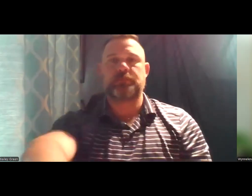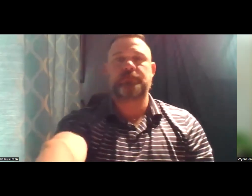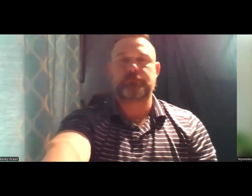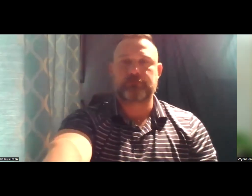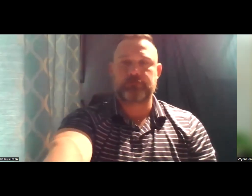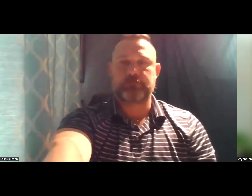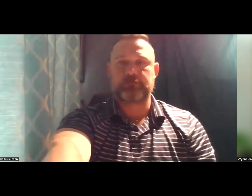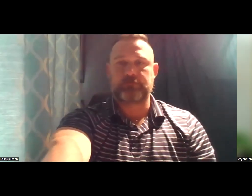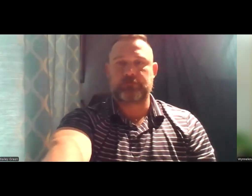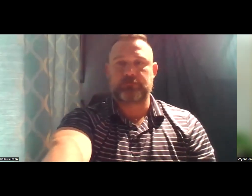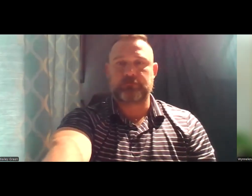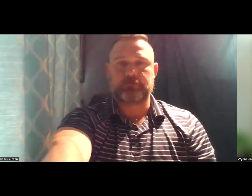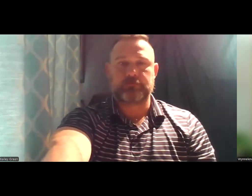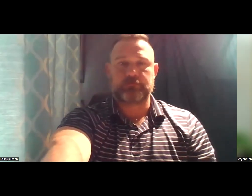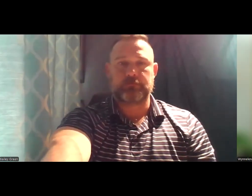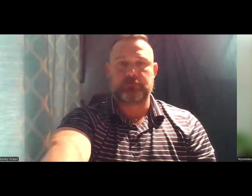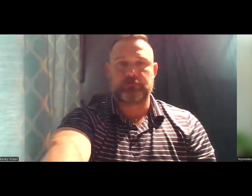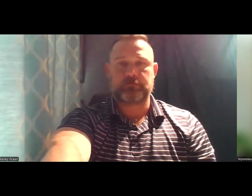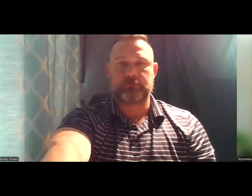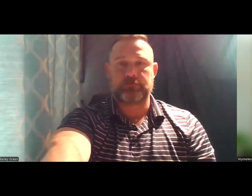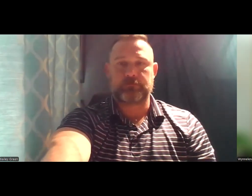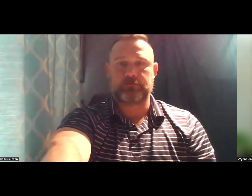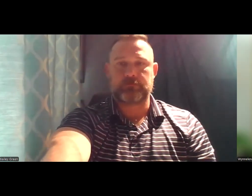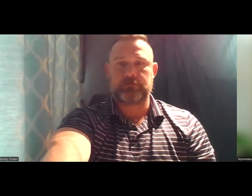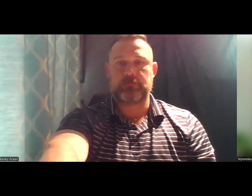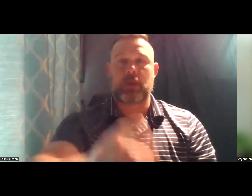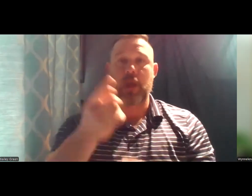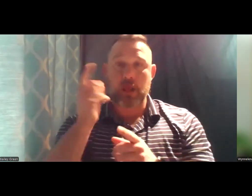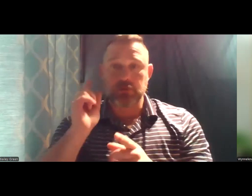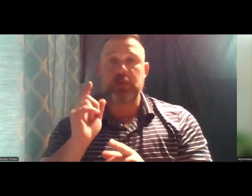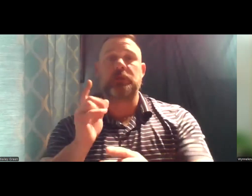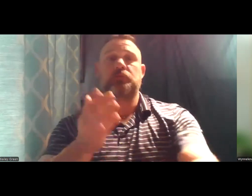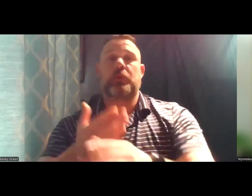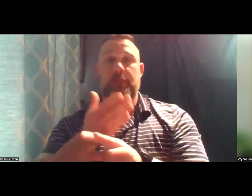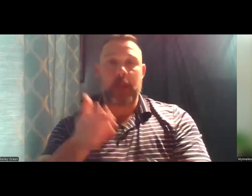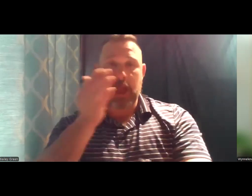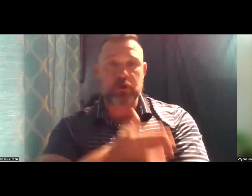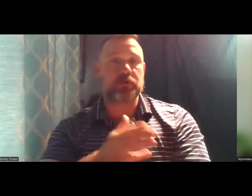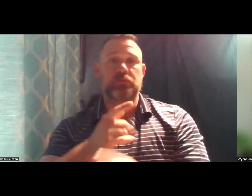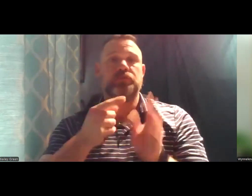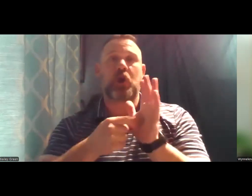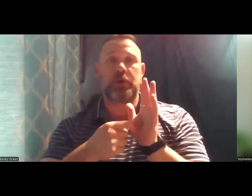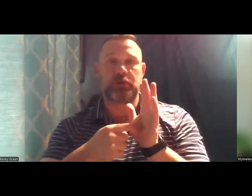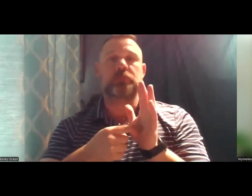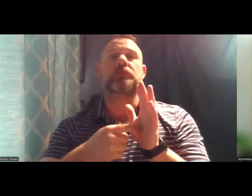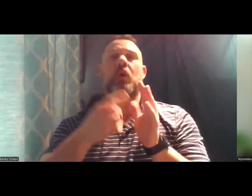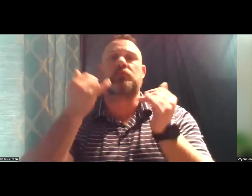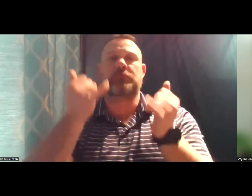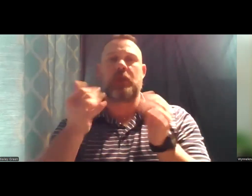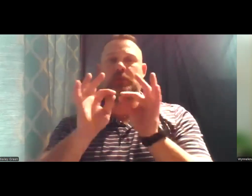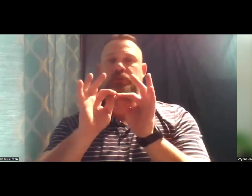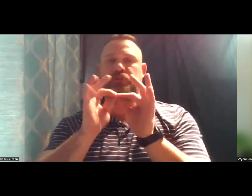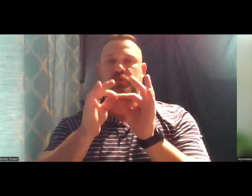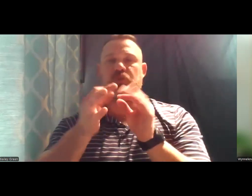Last week, I spoke with Bob and his wife, who reported that Dawn has been doing better and no longer exhibited psychotic symptoms.